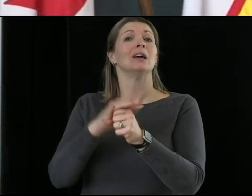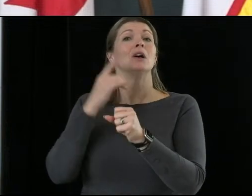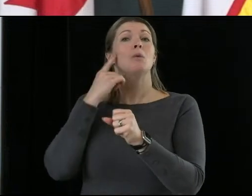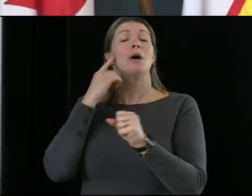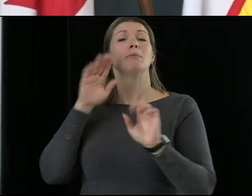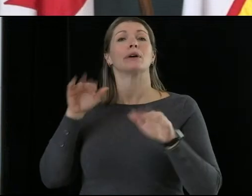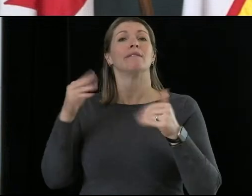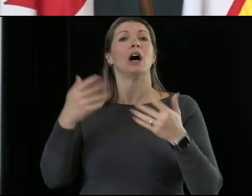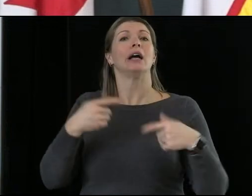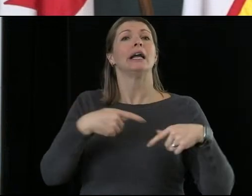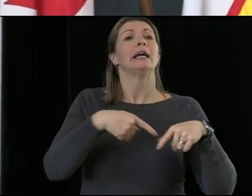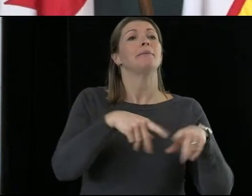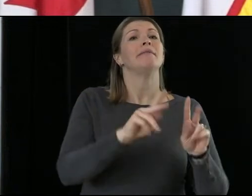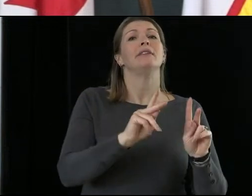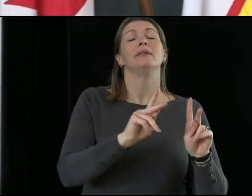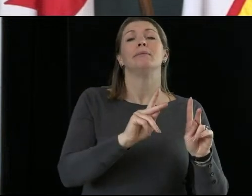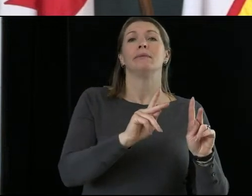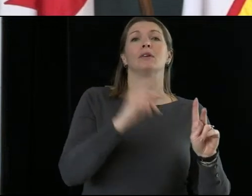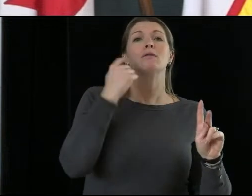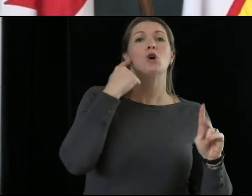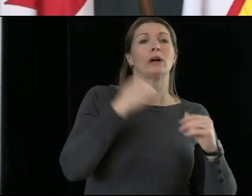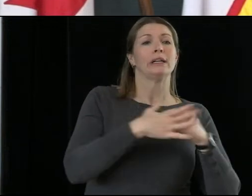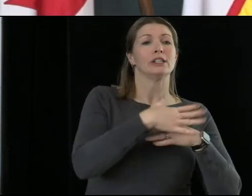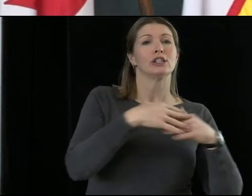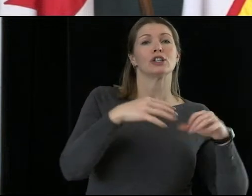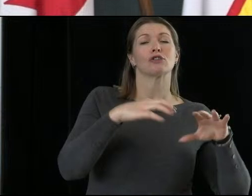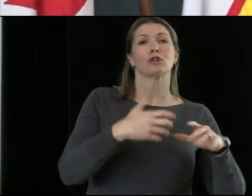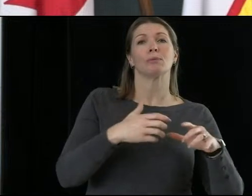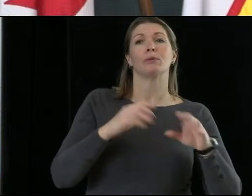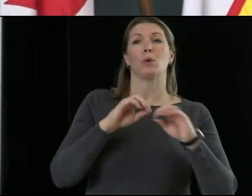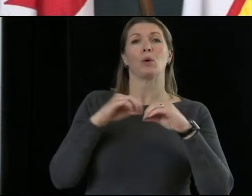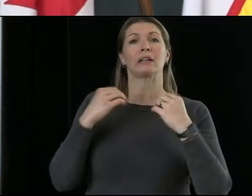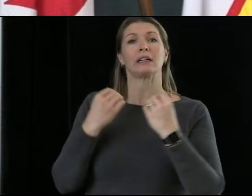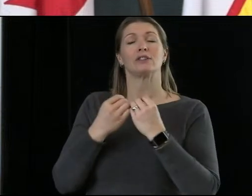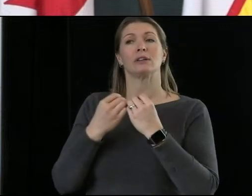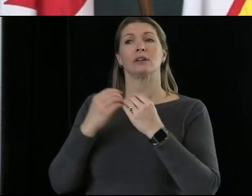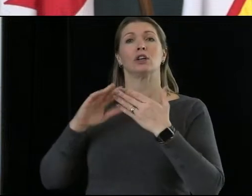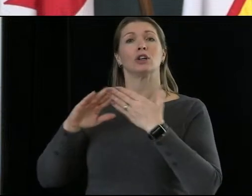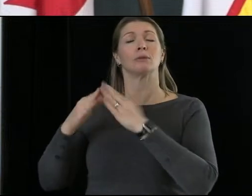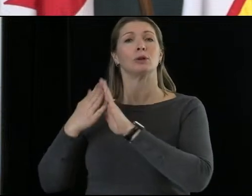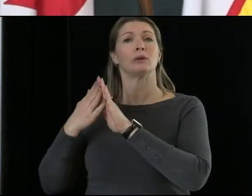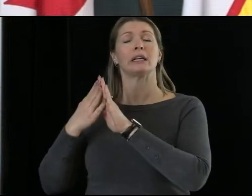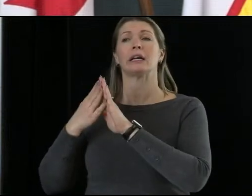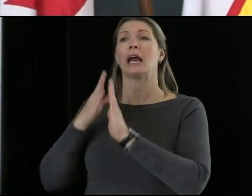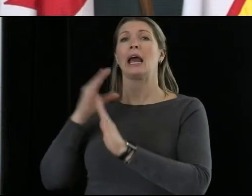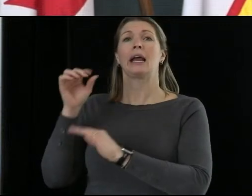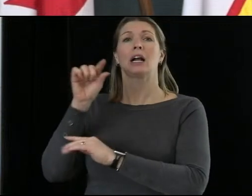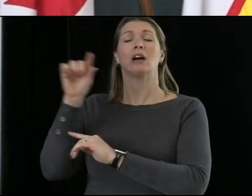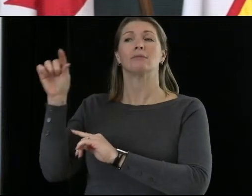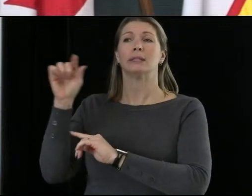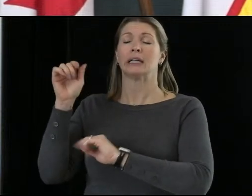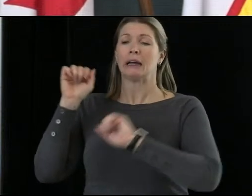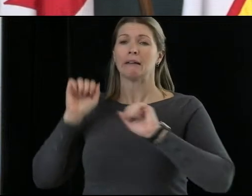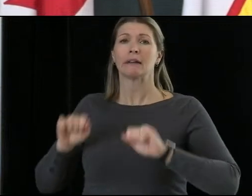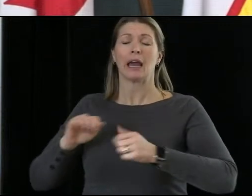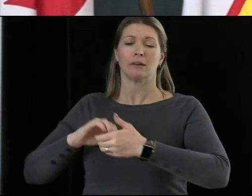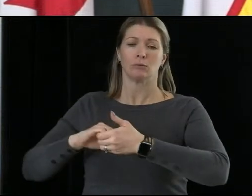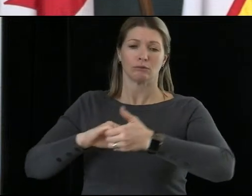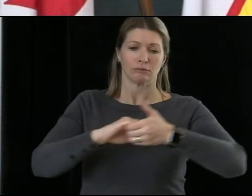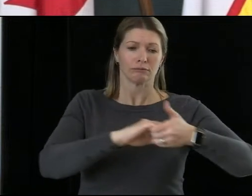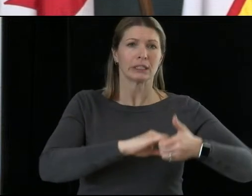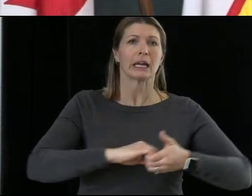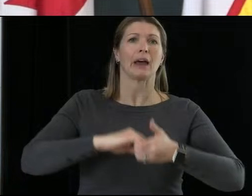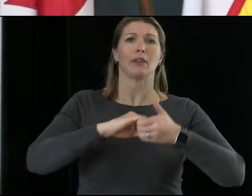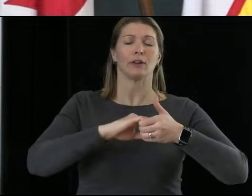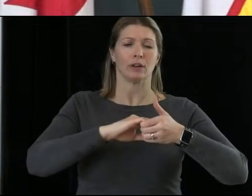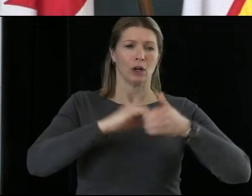individuals, Indigenous groups, and organizations, community organizations, and governments to work together in solidarity